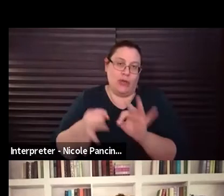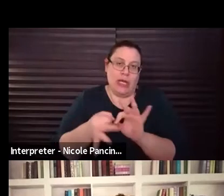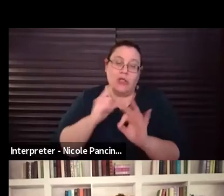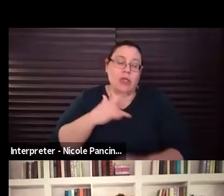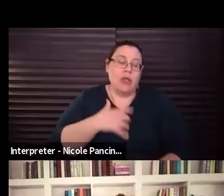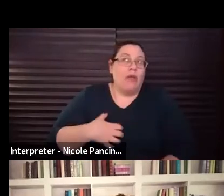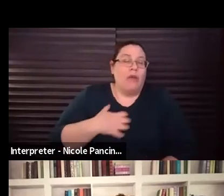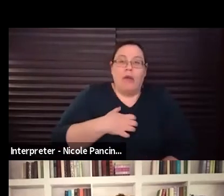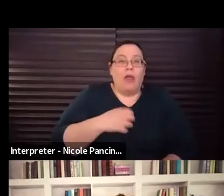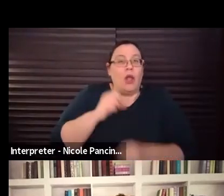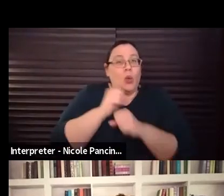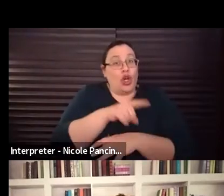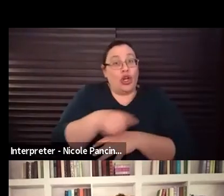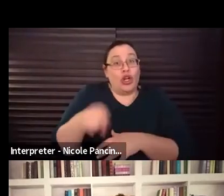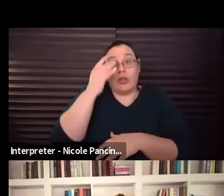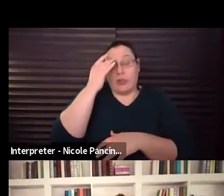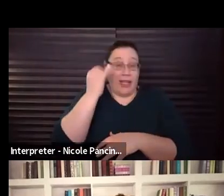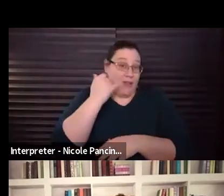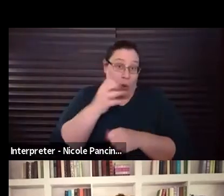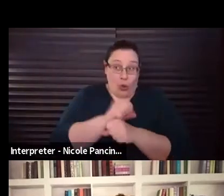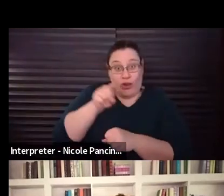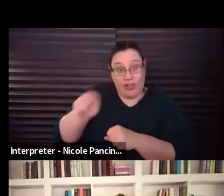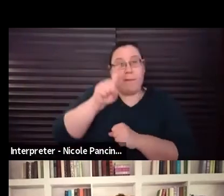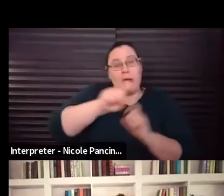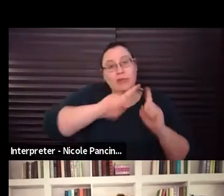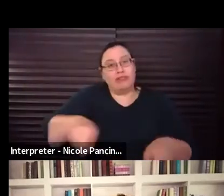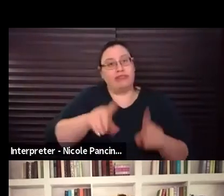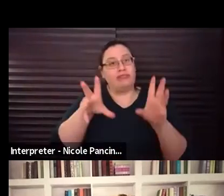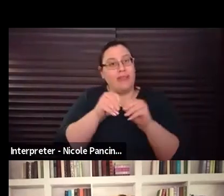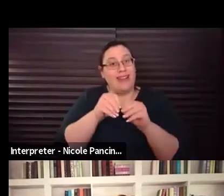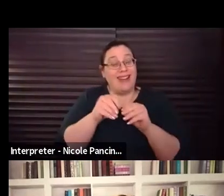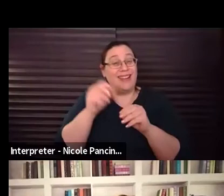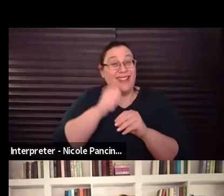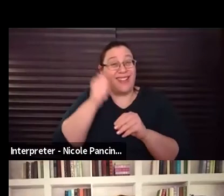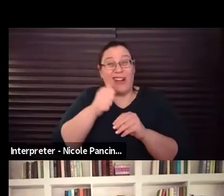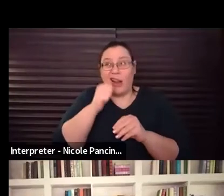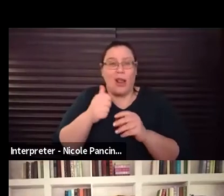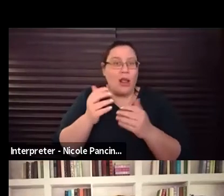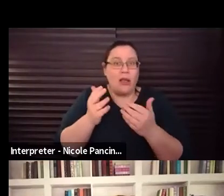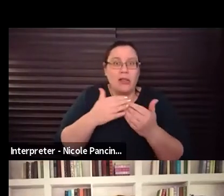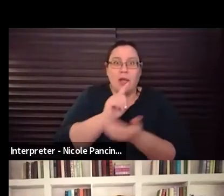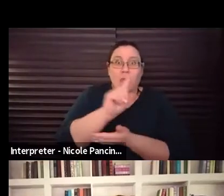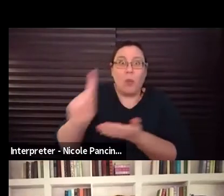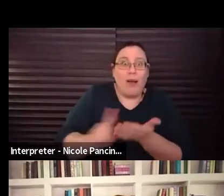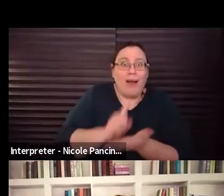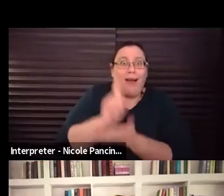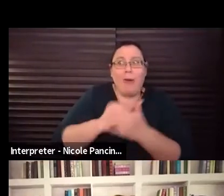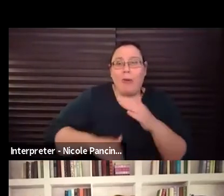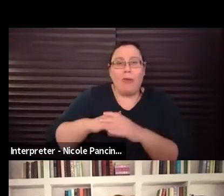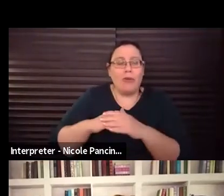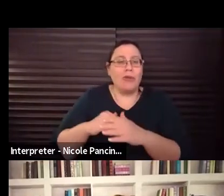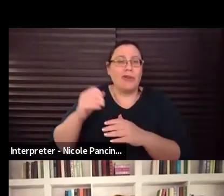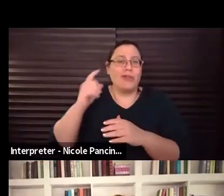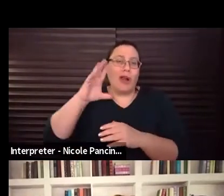workers, as a condition of their employment, have to attend meetings day in and day out, from sometimes an hour at a time, to hear the company's side